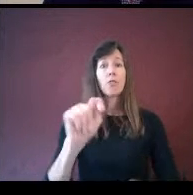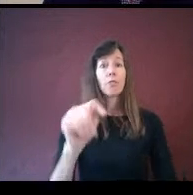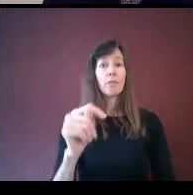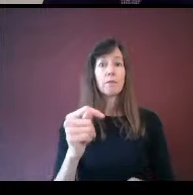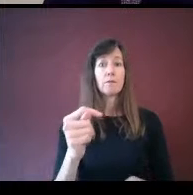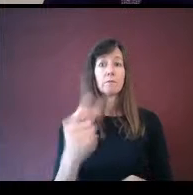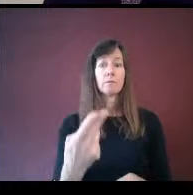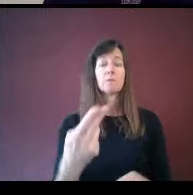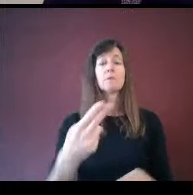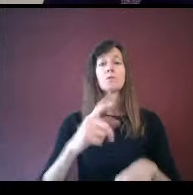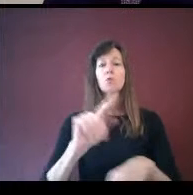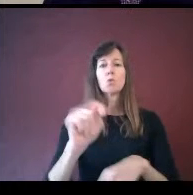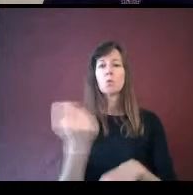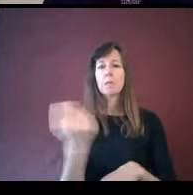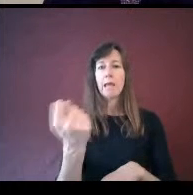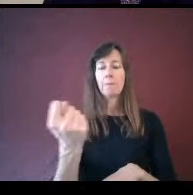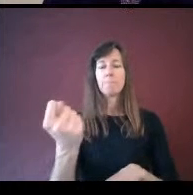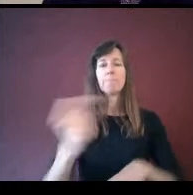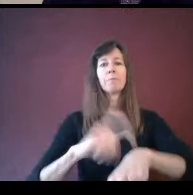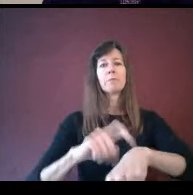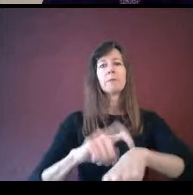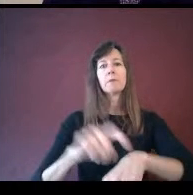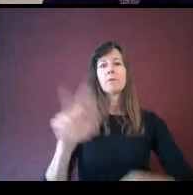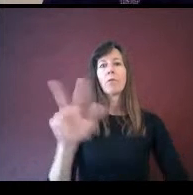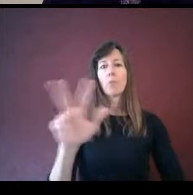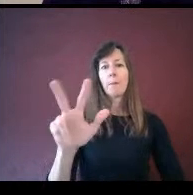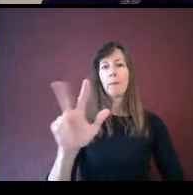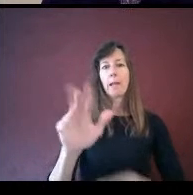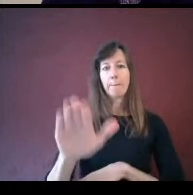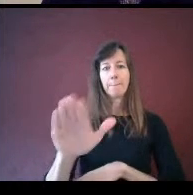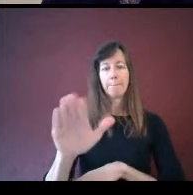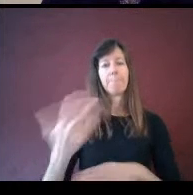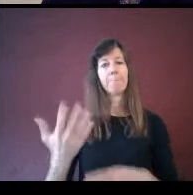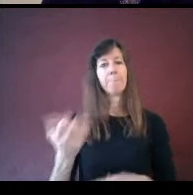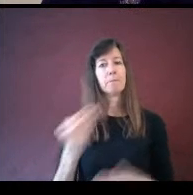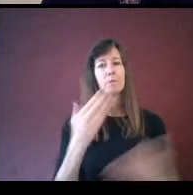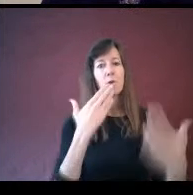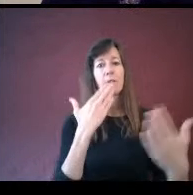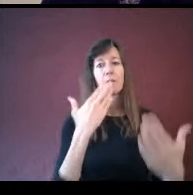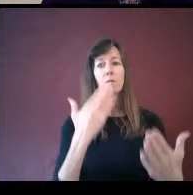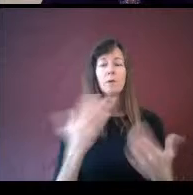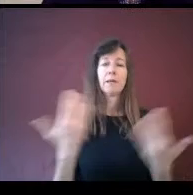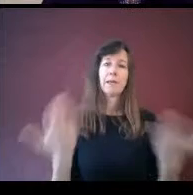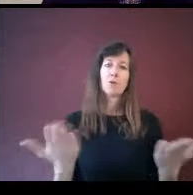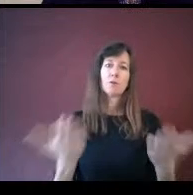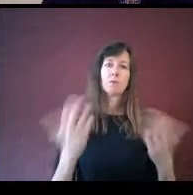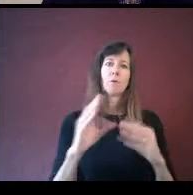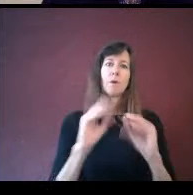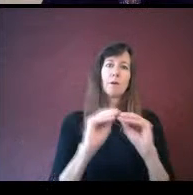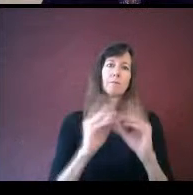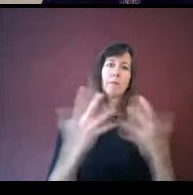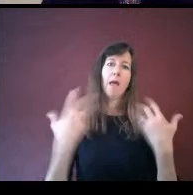healthy. Here is to a healthier and a brighter 2021. Thank you.